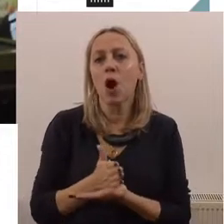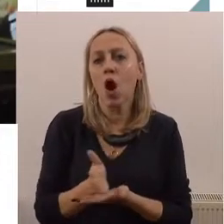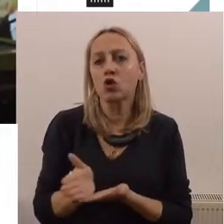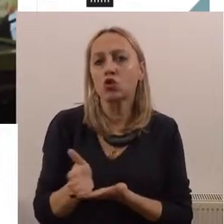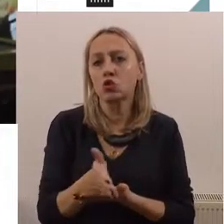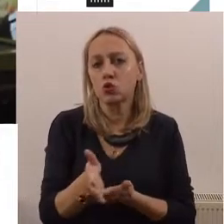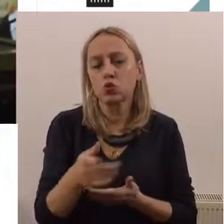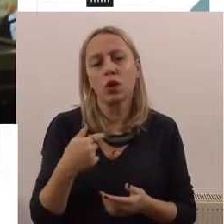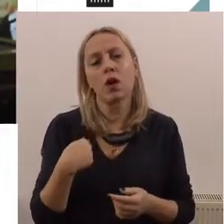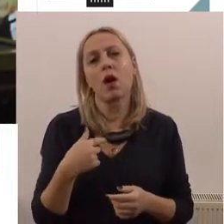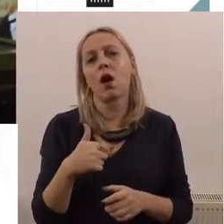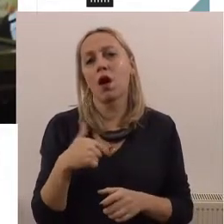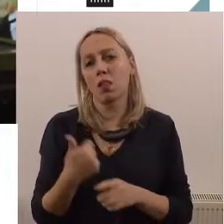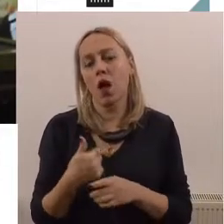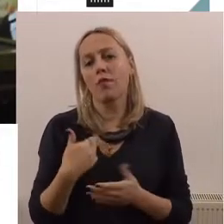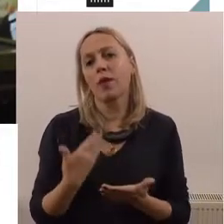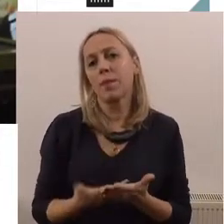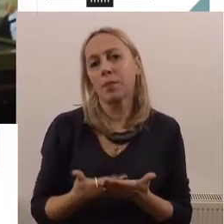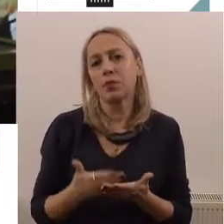Talking about